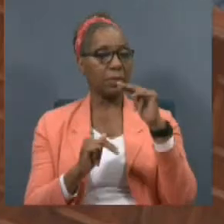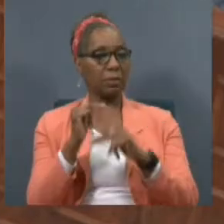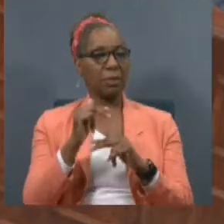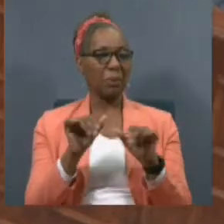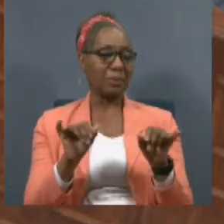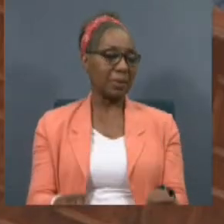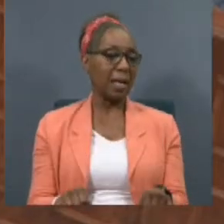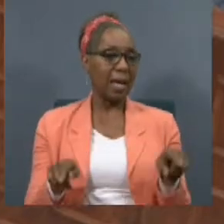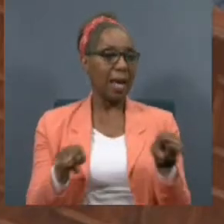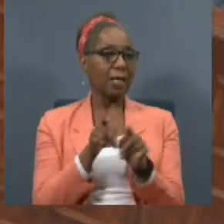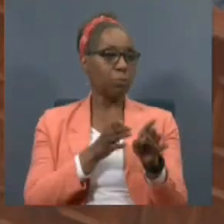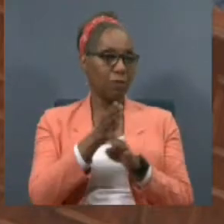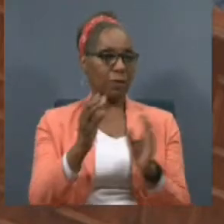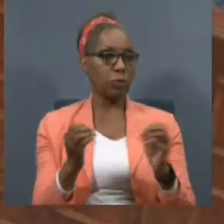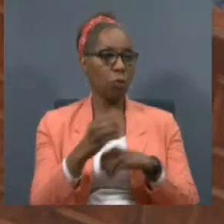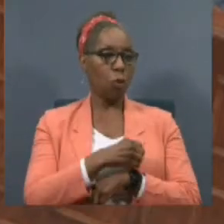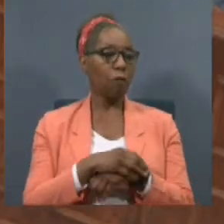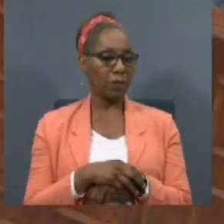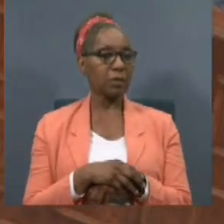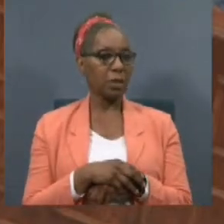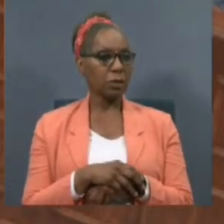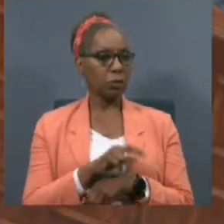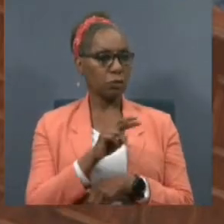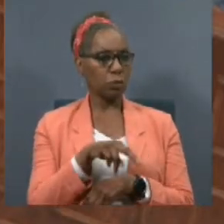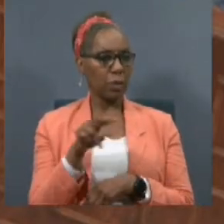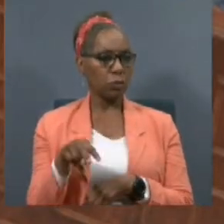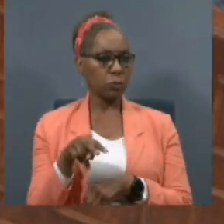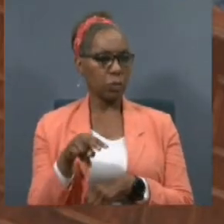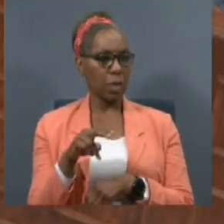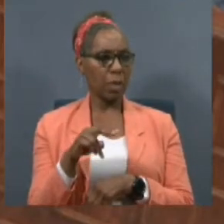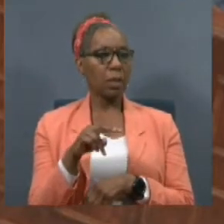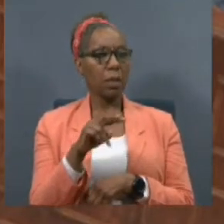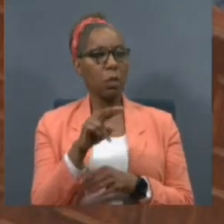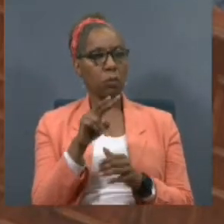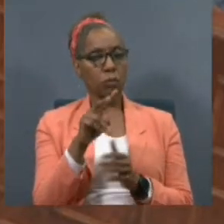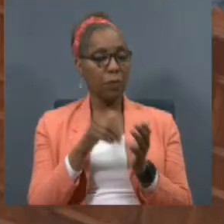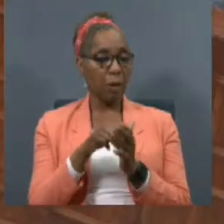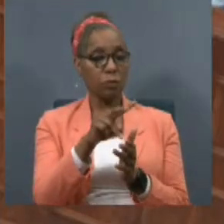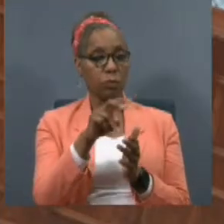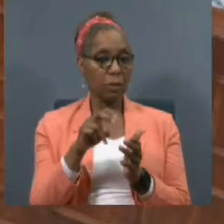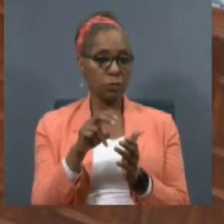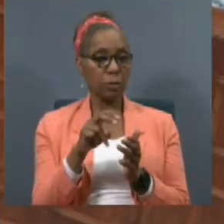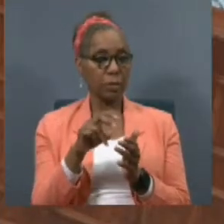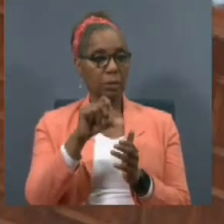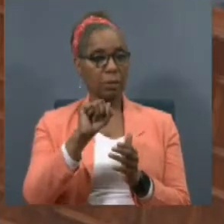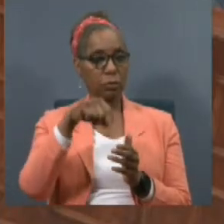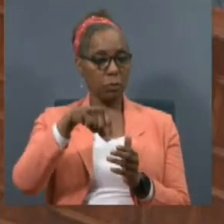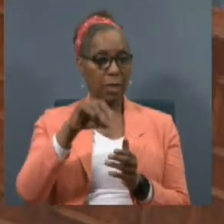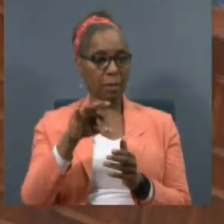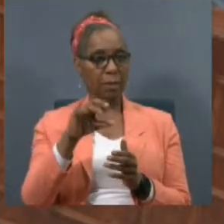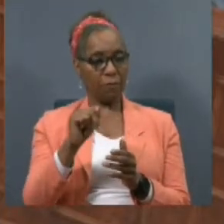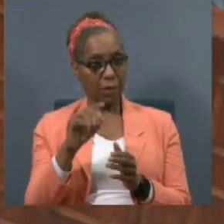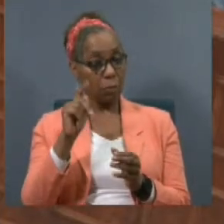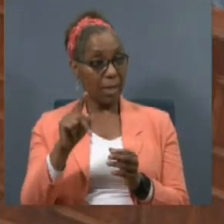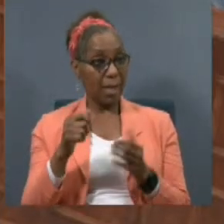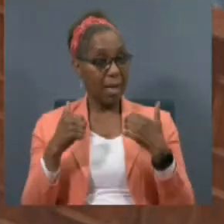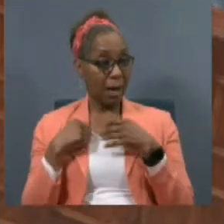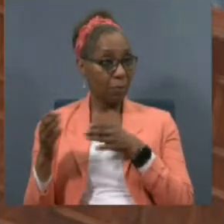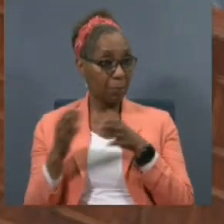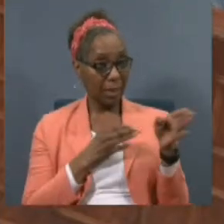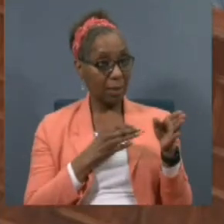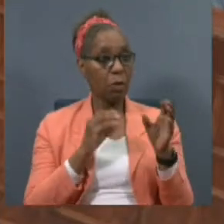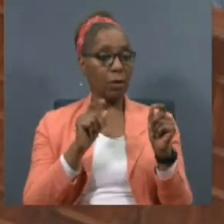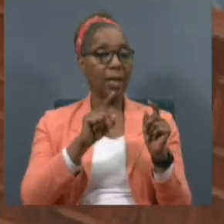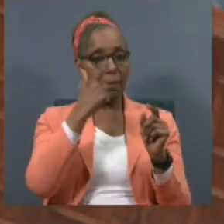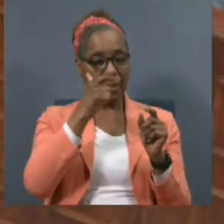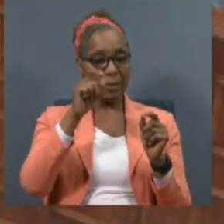a professional office, and it's 2,200 square feet. It's about Part of the 2,200. planned development application. Actually, it is because it has